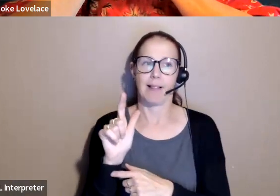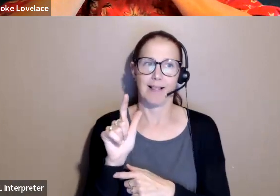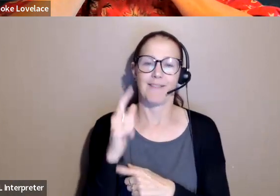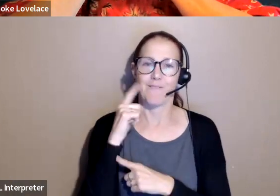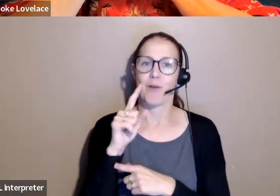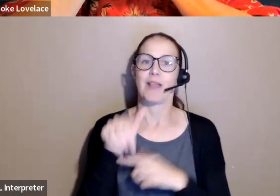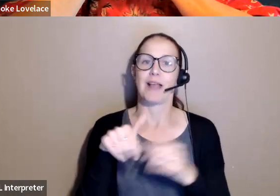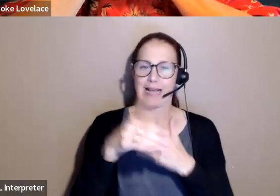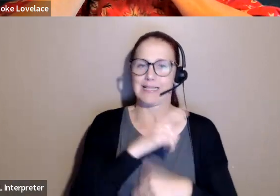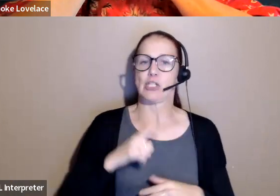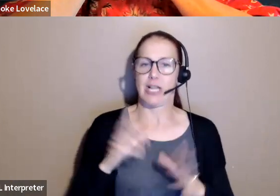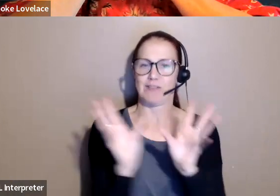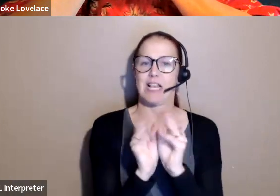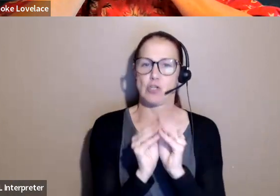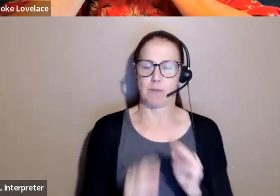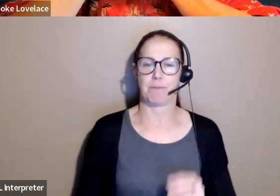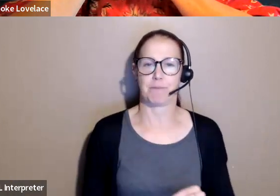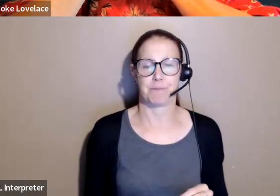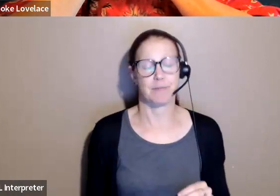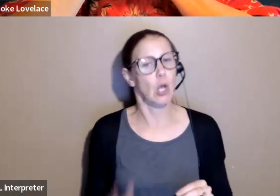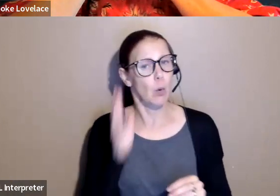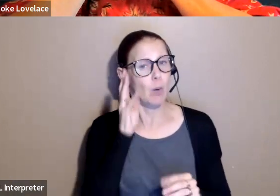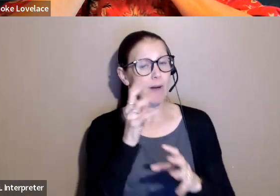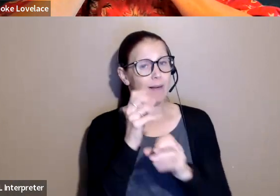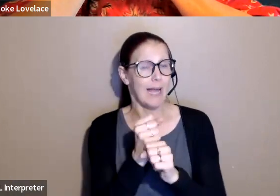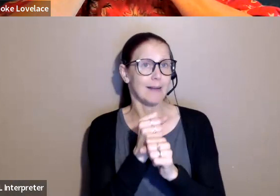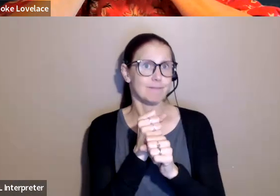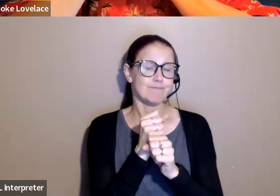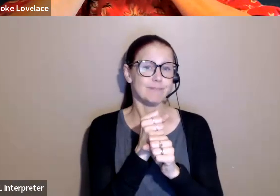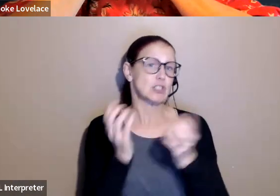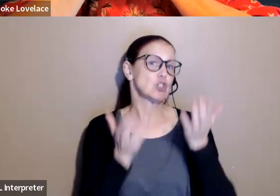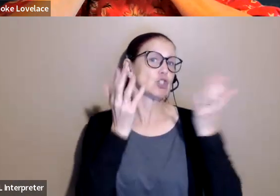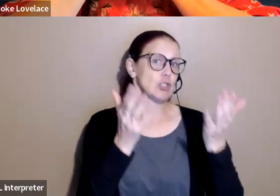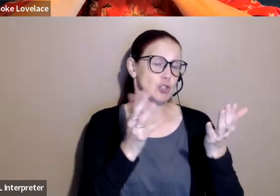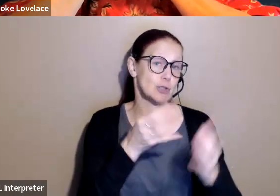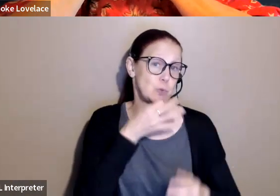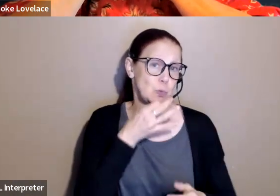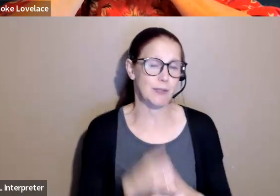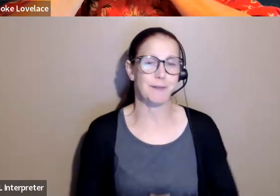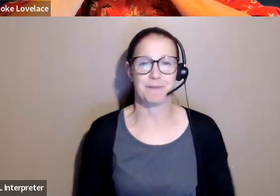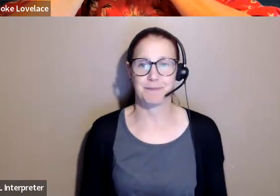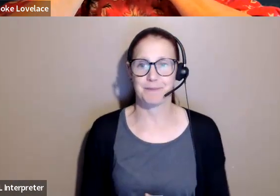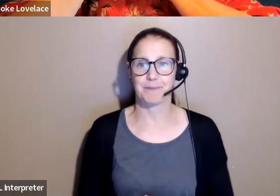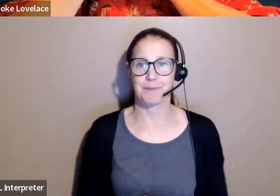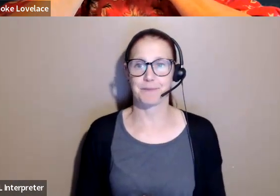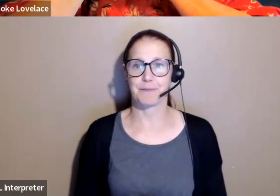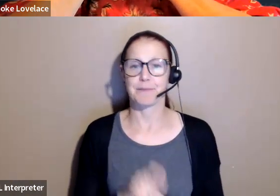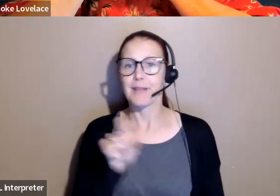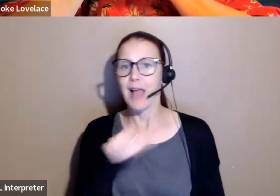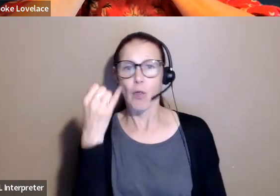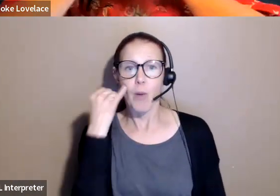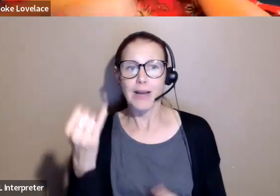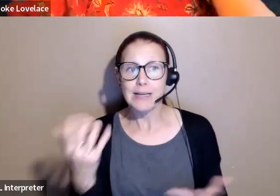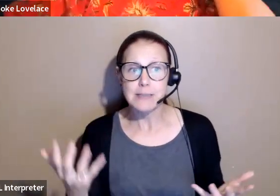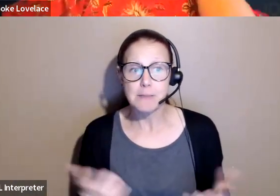the next legislative session. At least we're going to get the suggestions pretty soon. Other